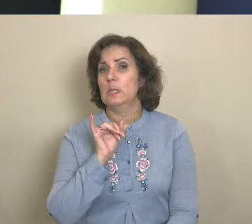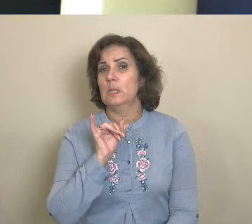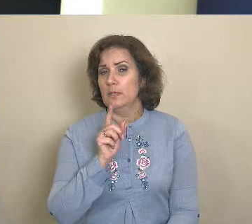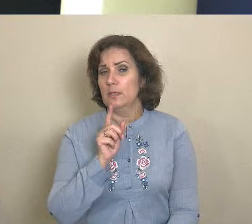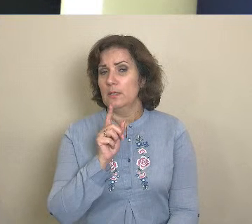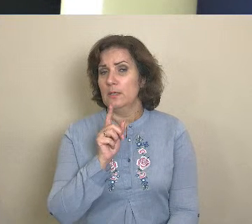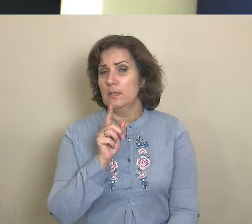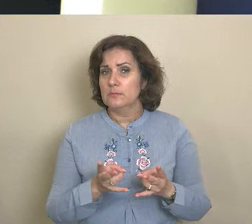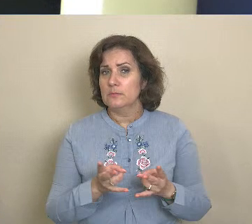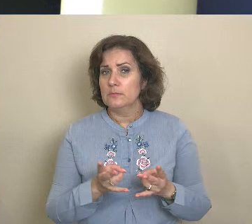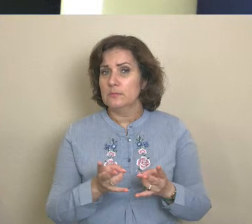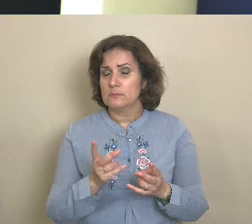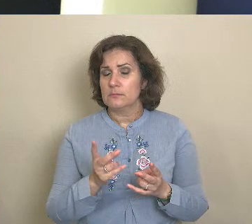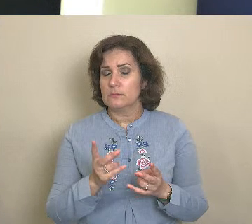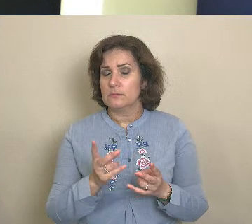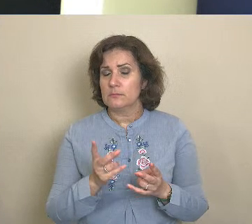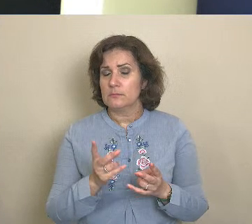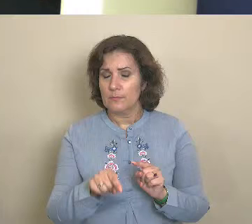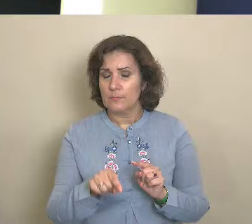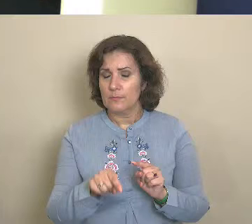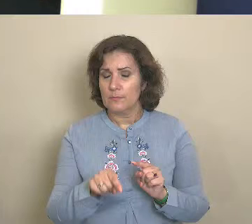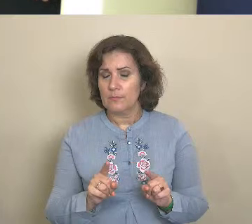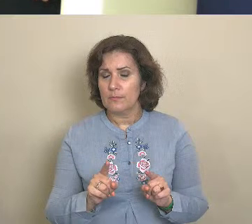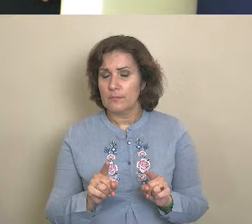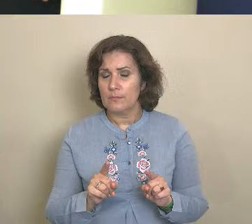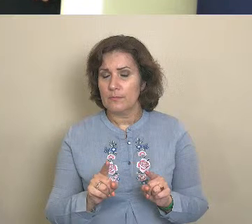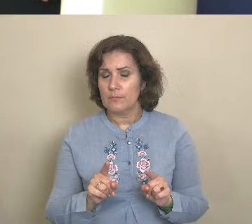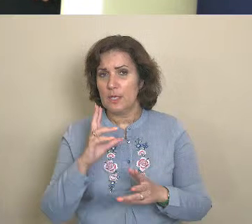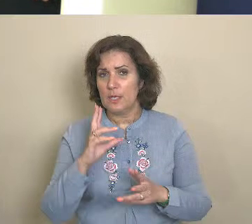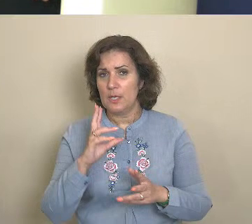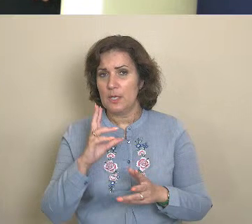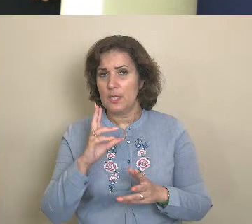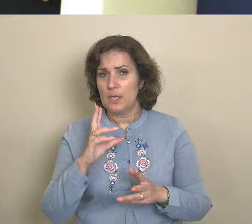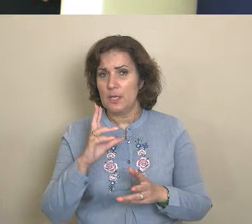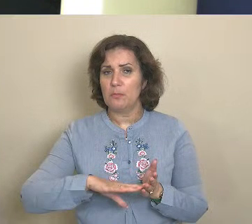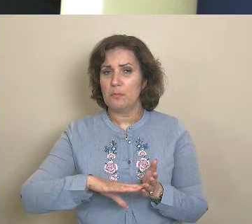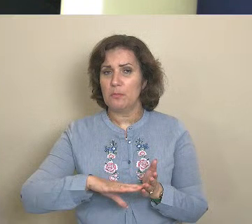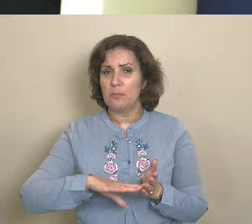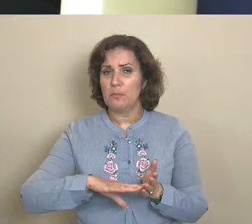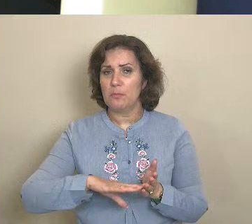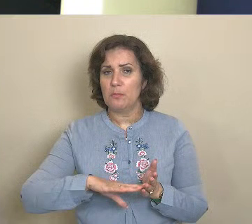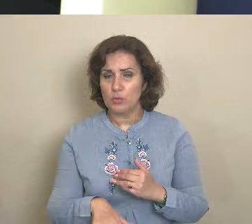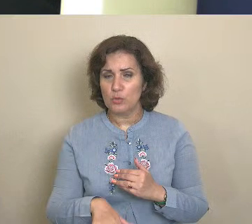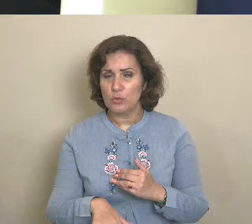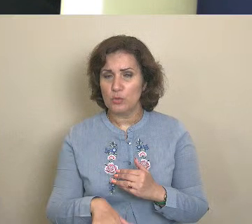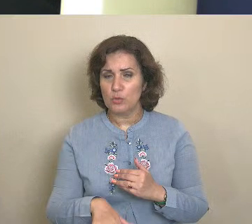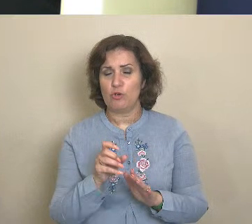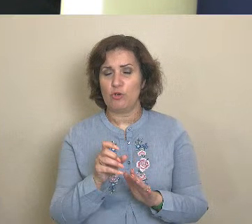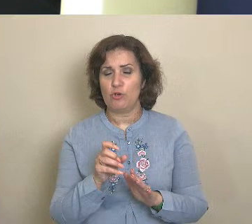TEC members. Let me stress here that hopefully